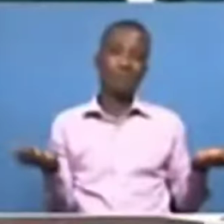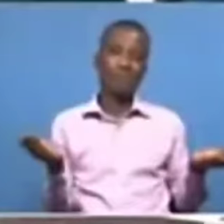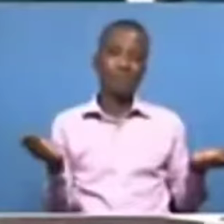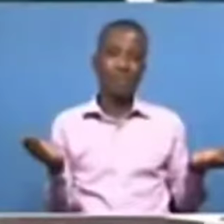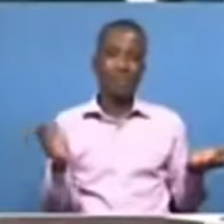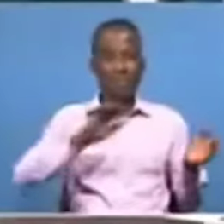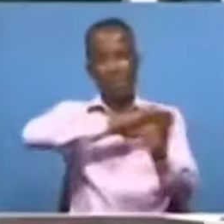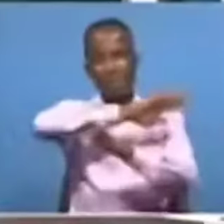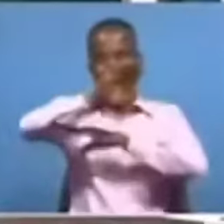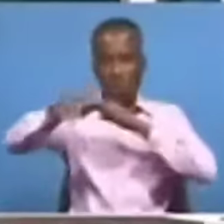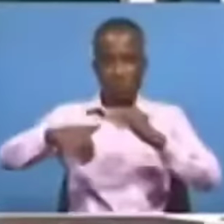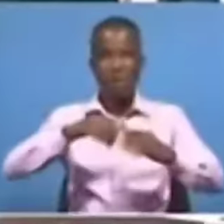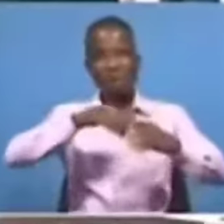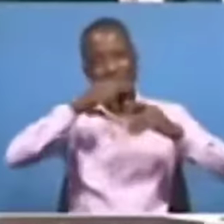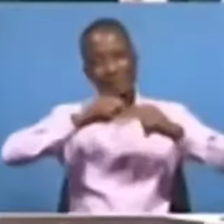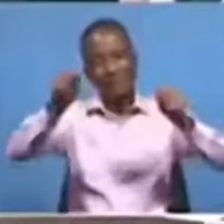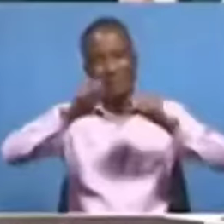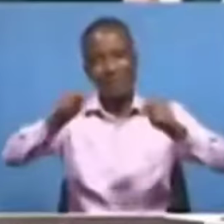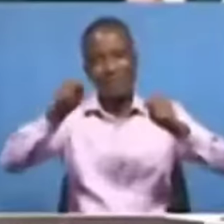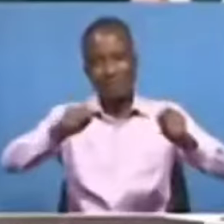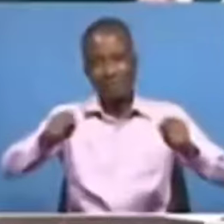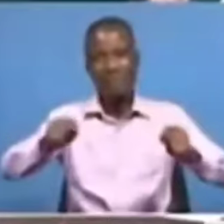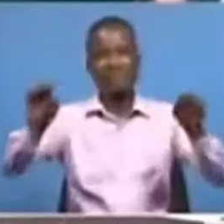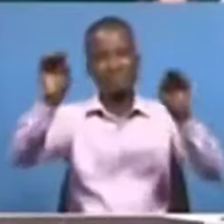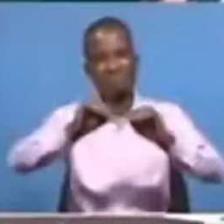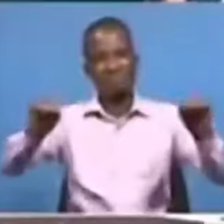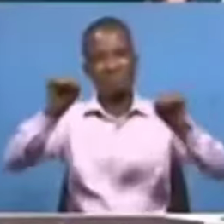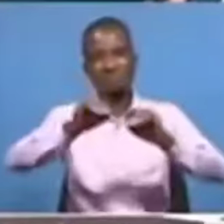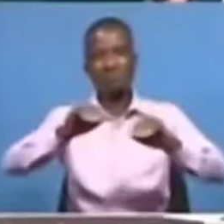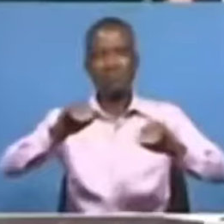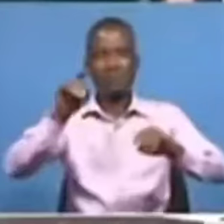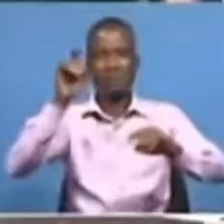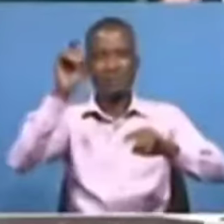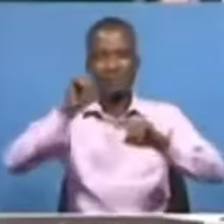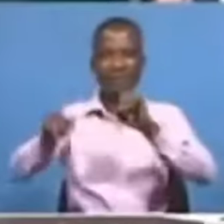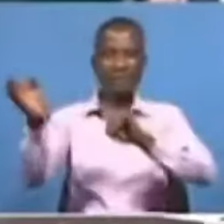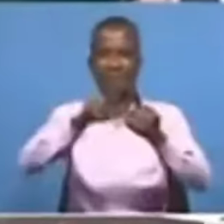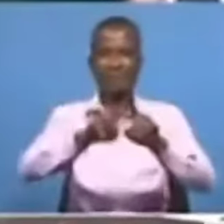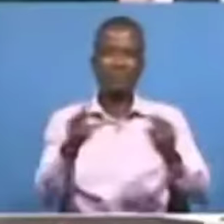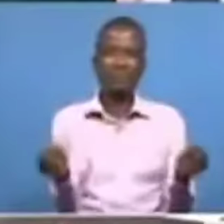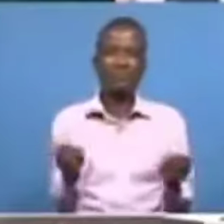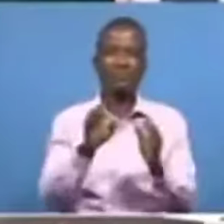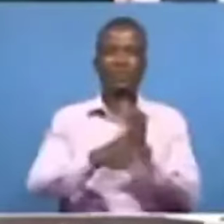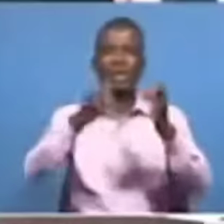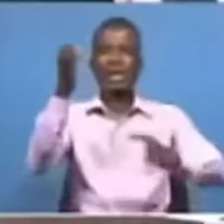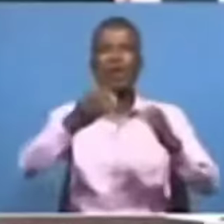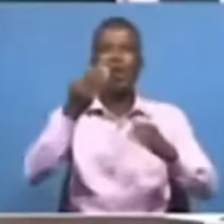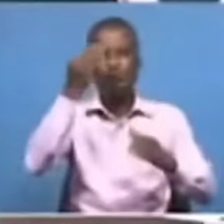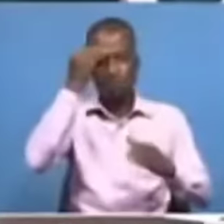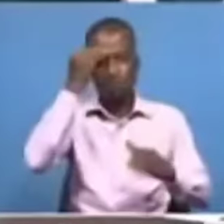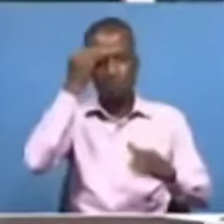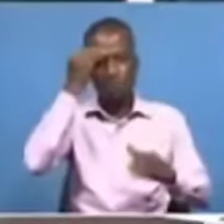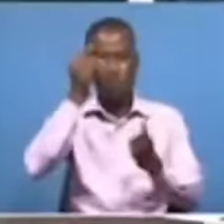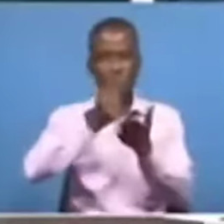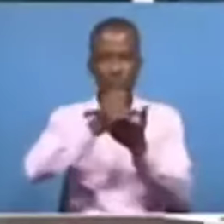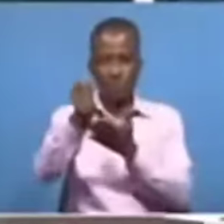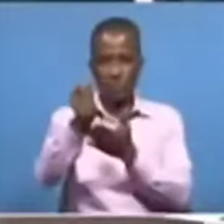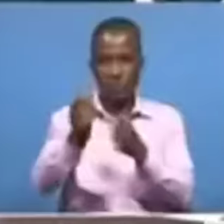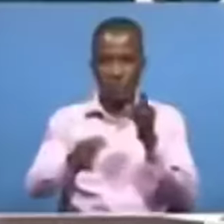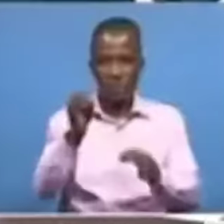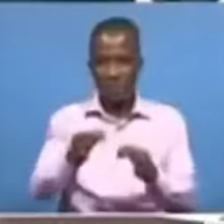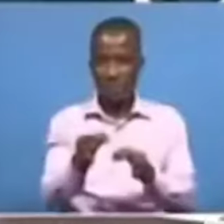certain things happened, so that the courts can know the truth in these matters and do justice? If she has